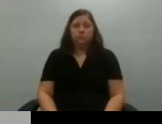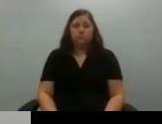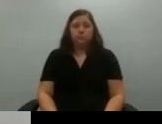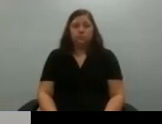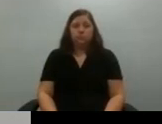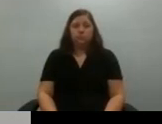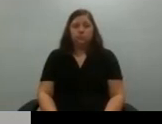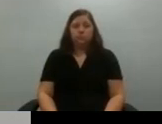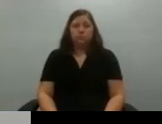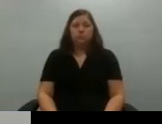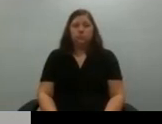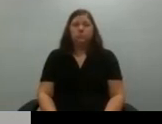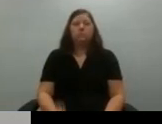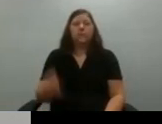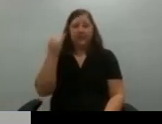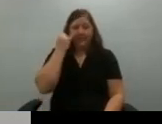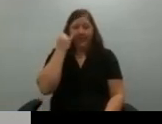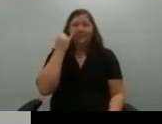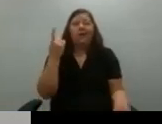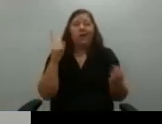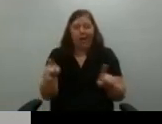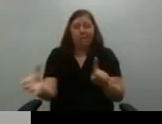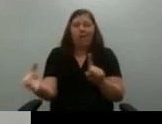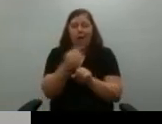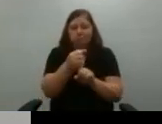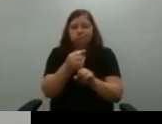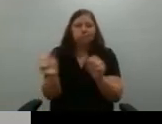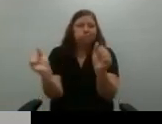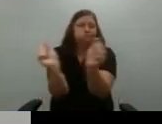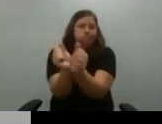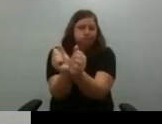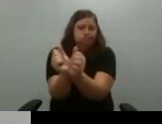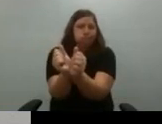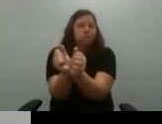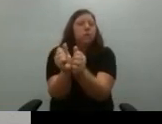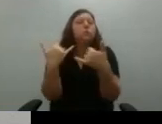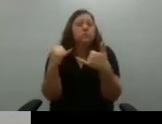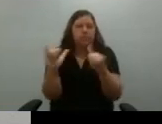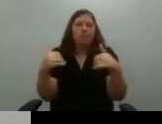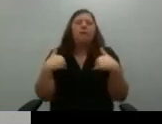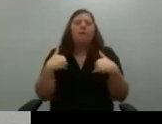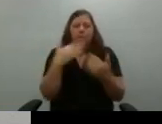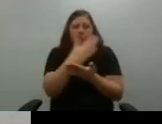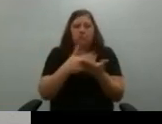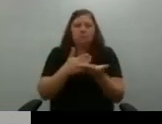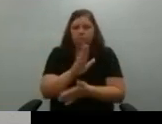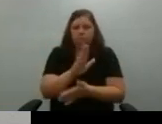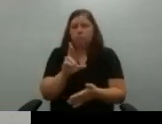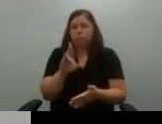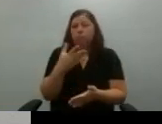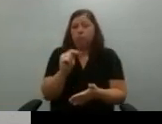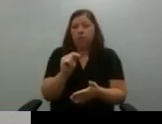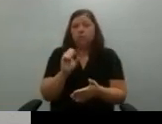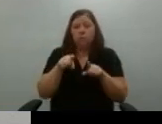If you do end up getting arrested, you still have certain rights while you are in custody or in jail.